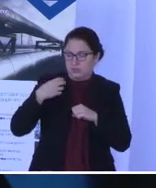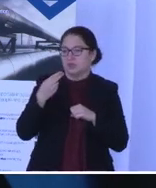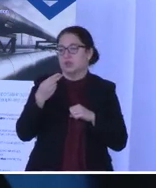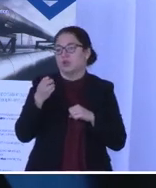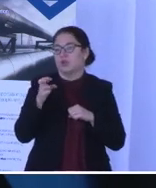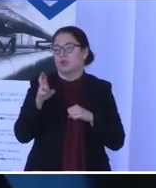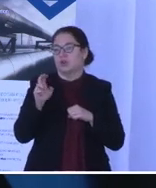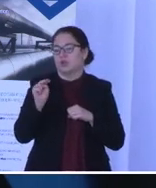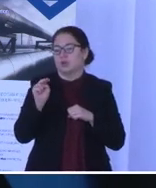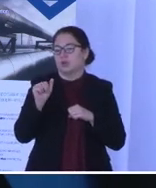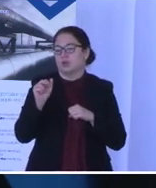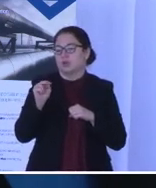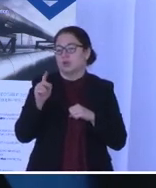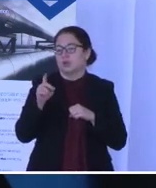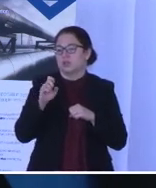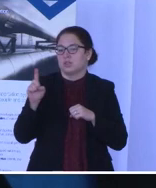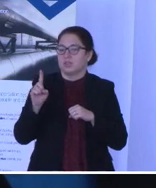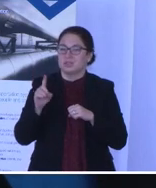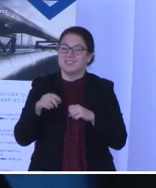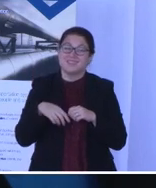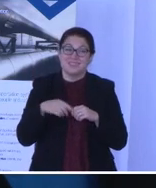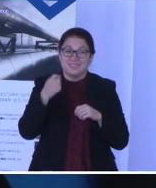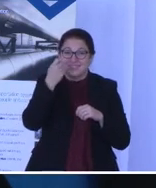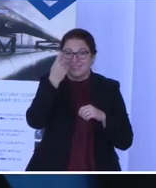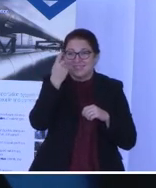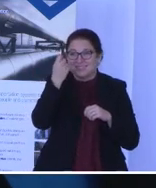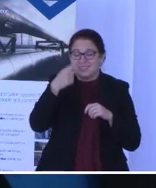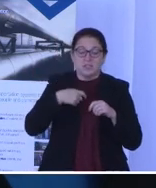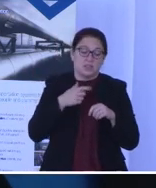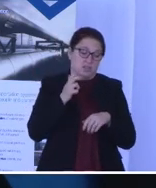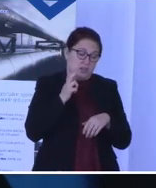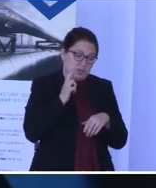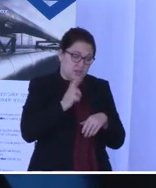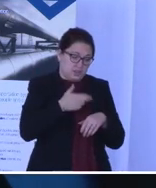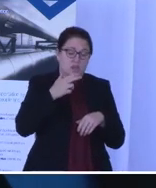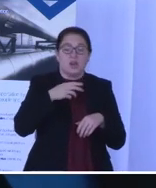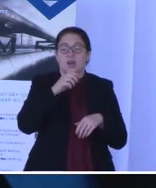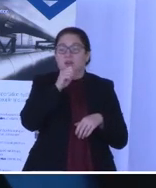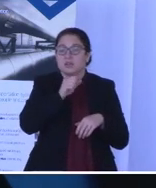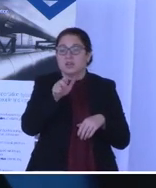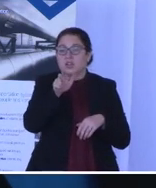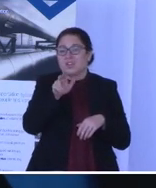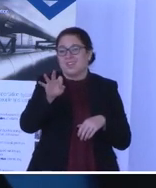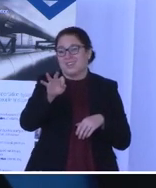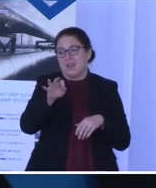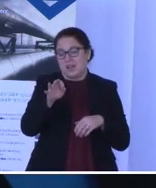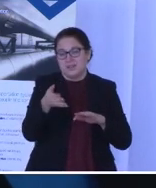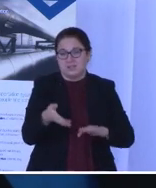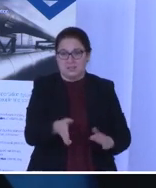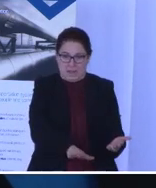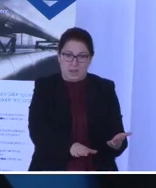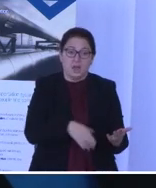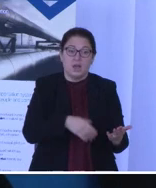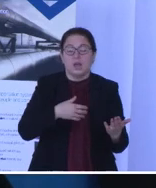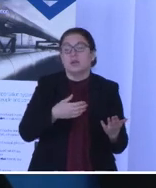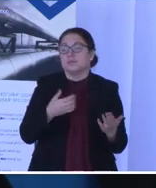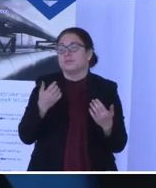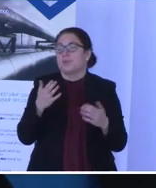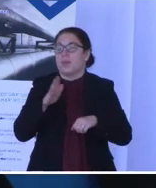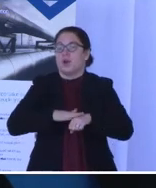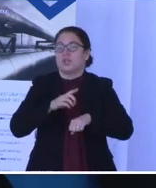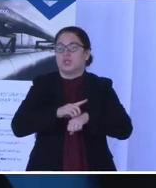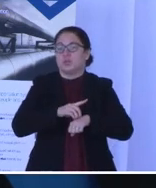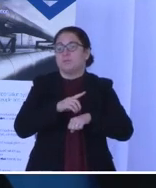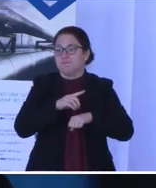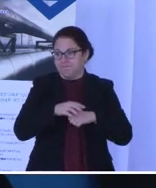Hernandez, who lost his life at 39 when he was shot by an active shooter at Los Angeles Airport while on duty on November